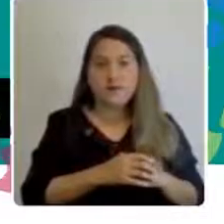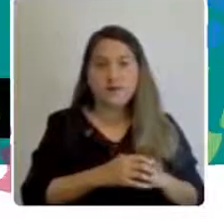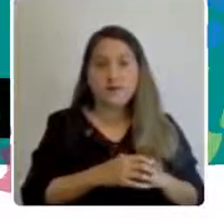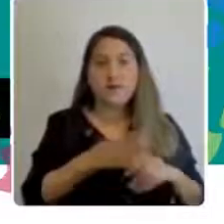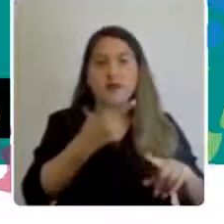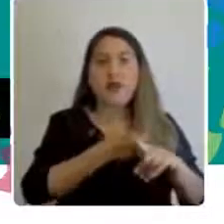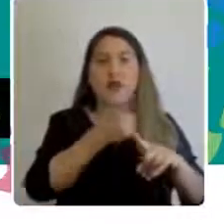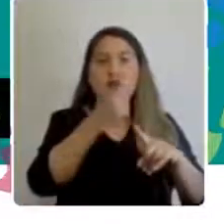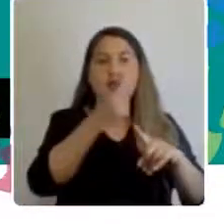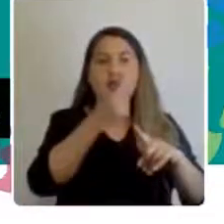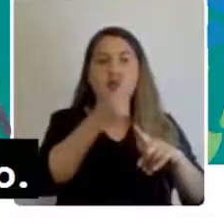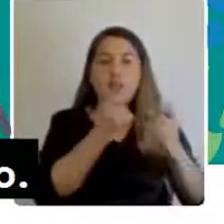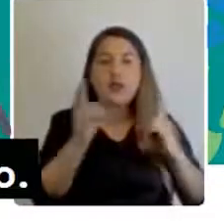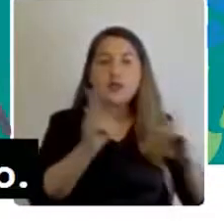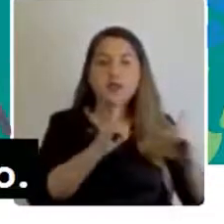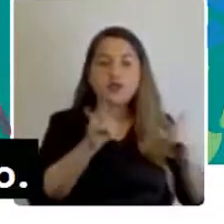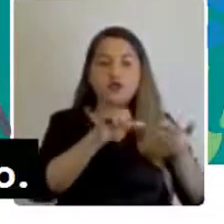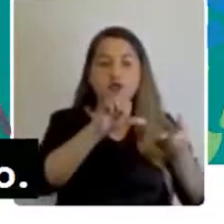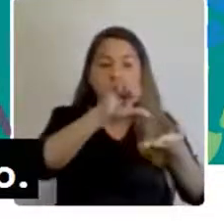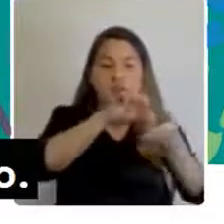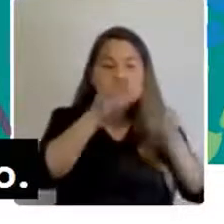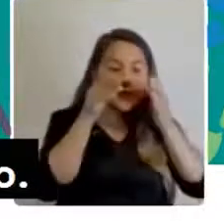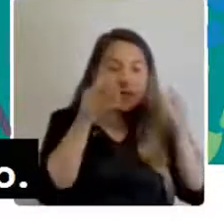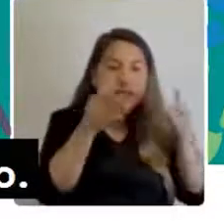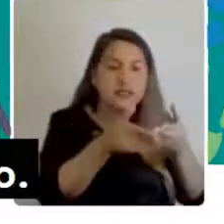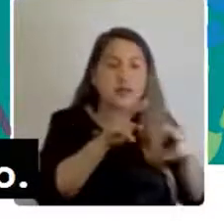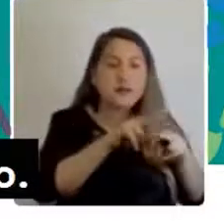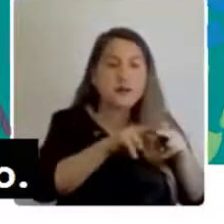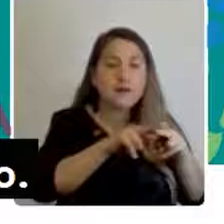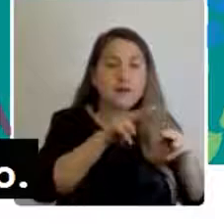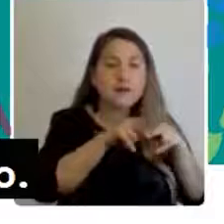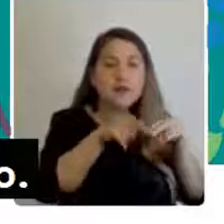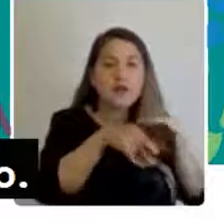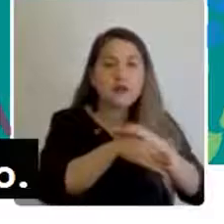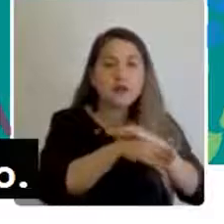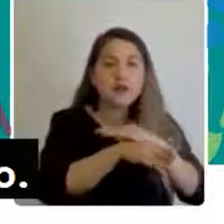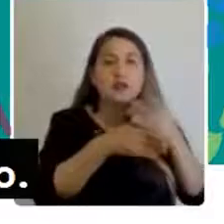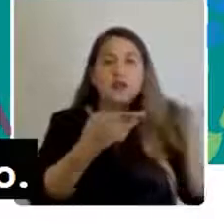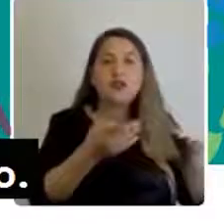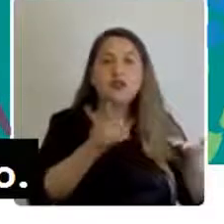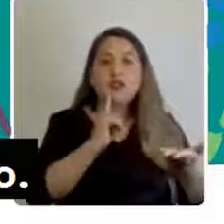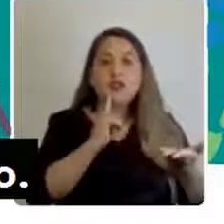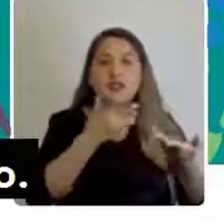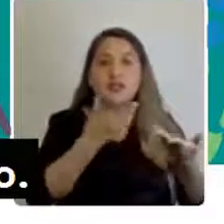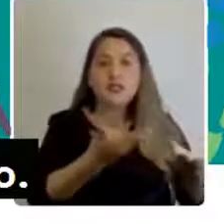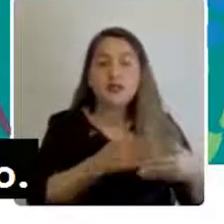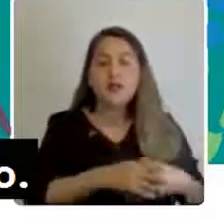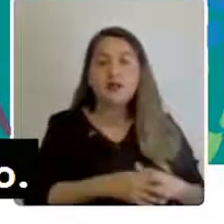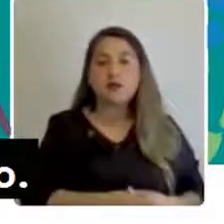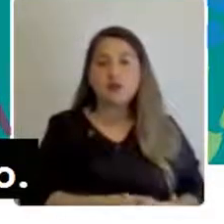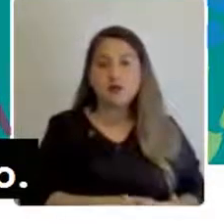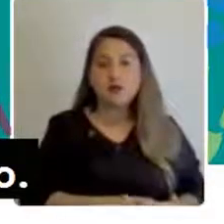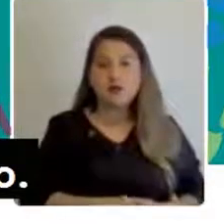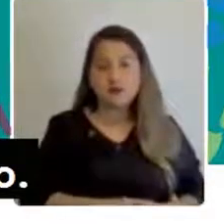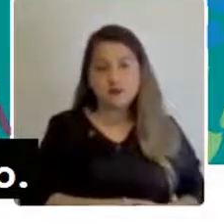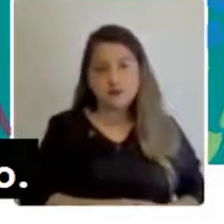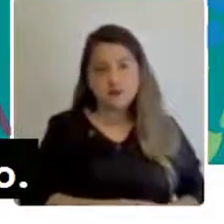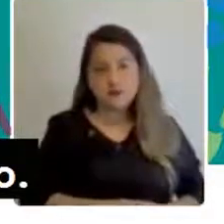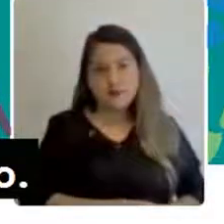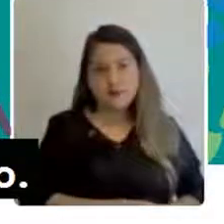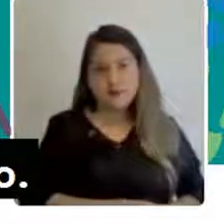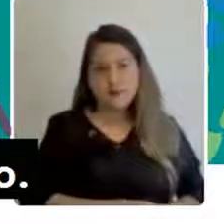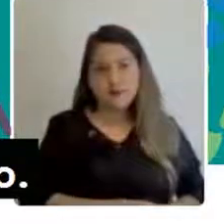unique entry point, meaning EMA and the European Commission for the authorization.